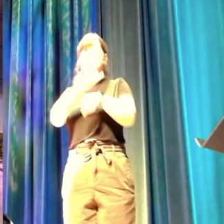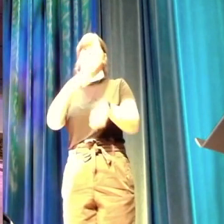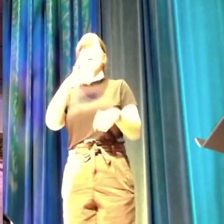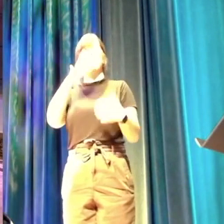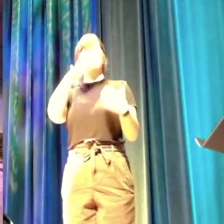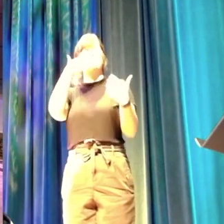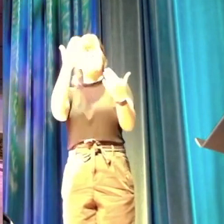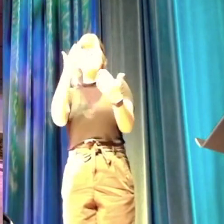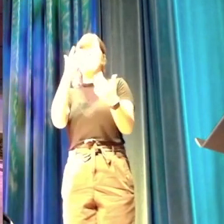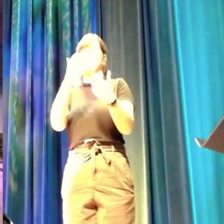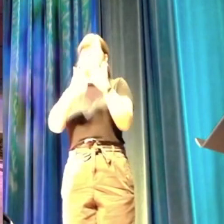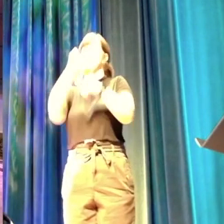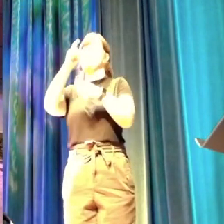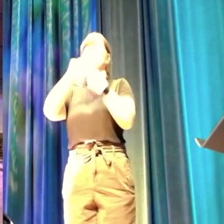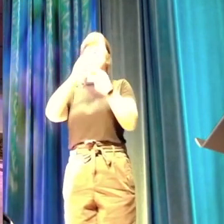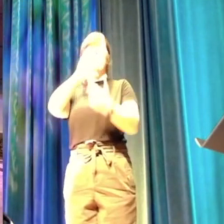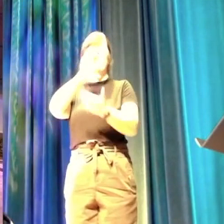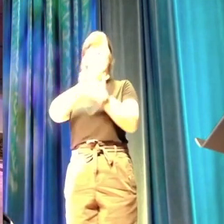my wife, Evelyn,